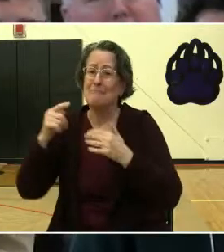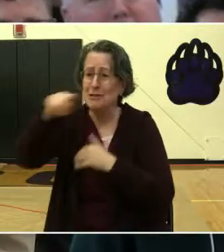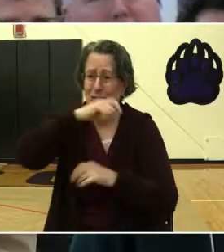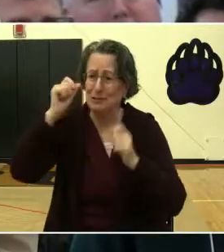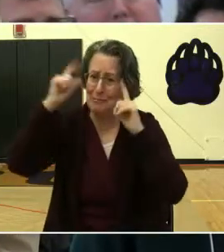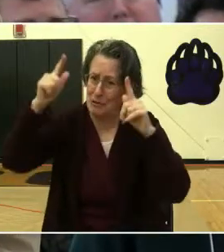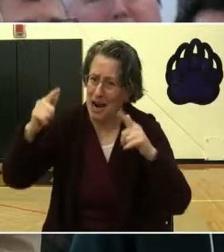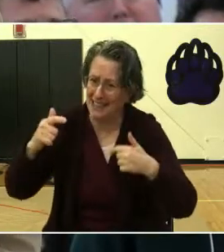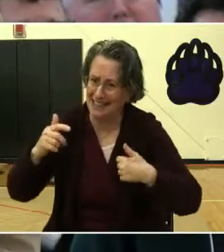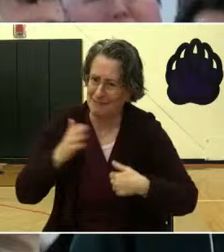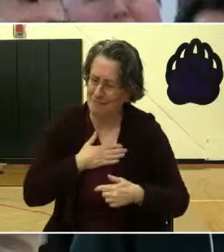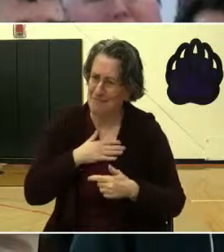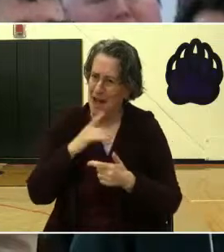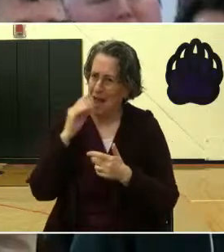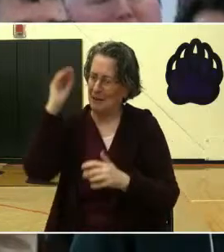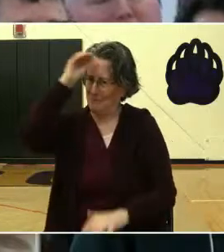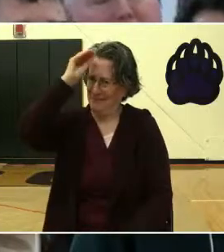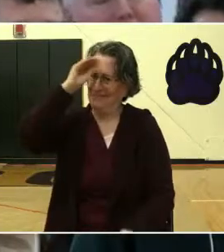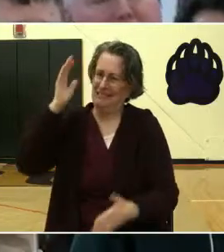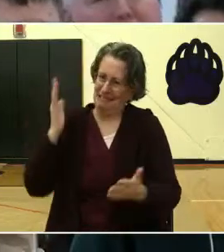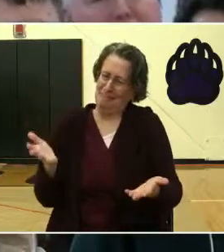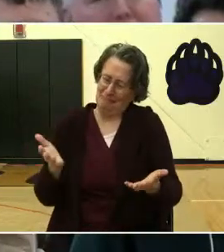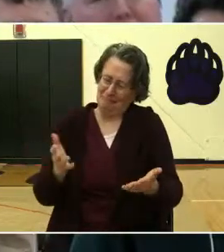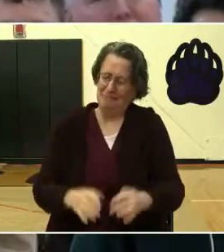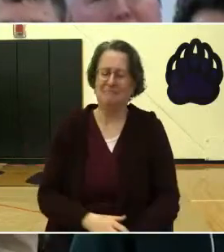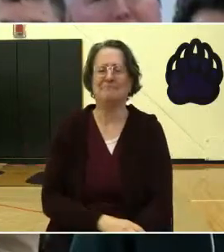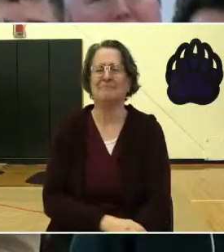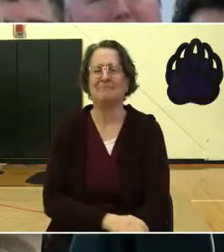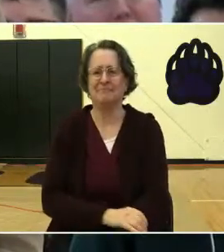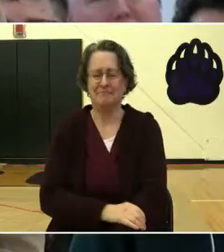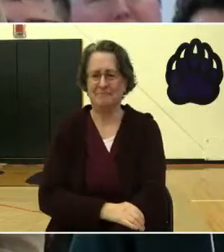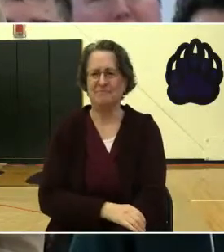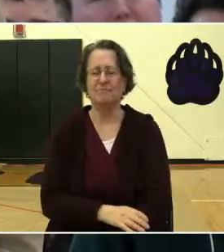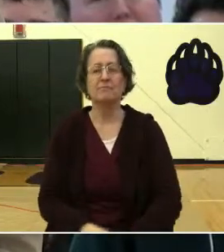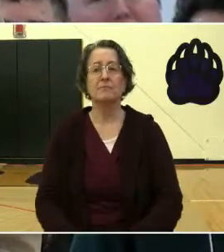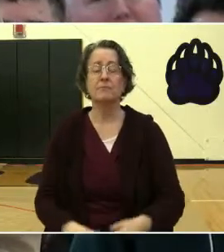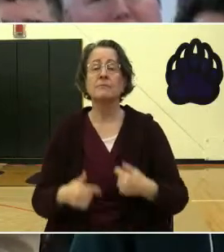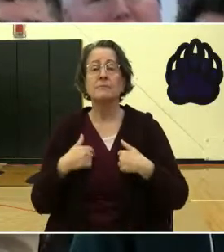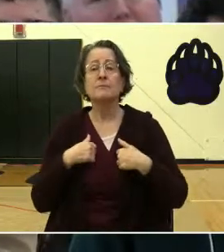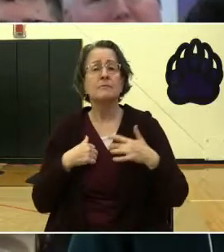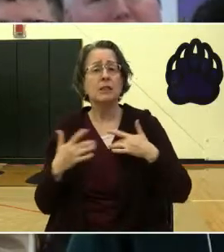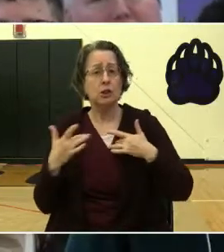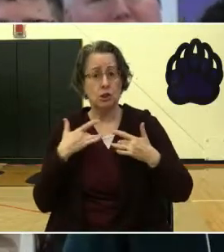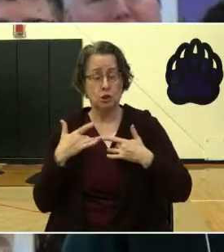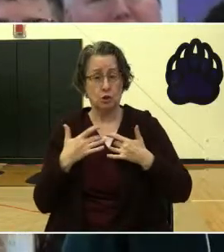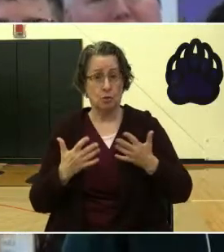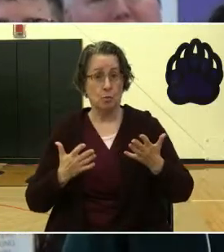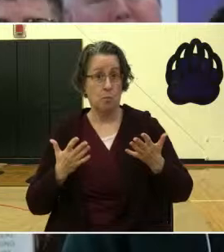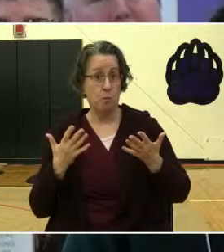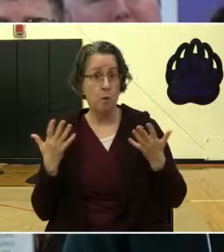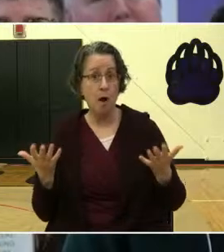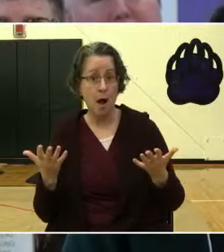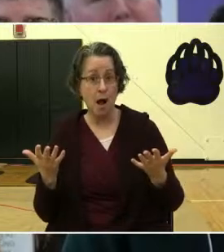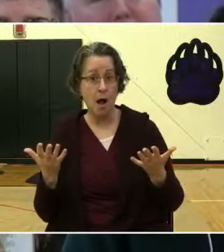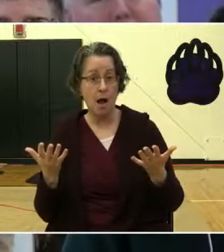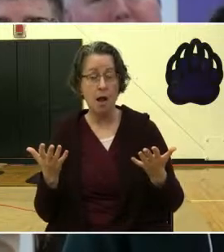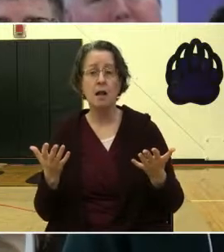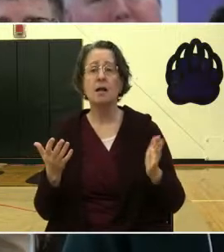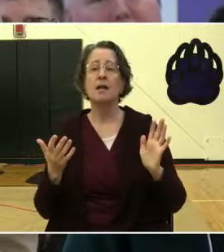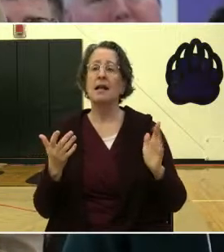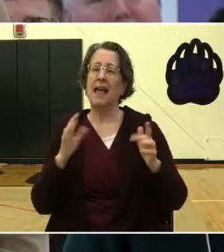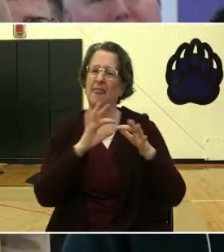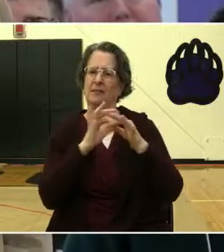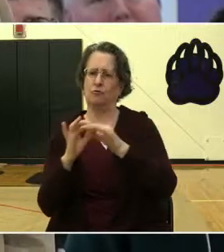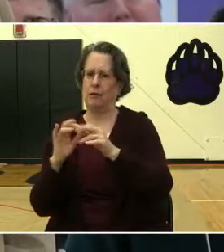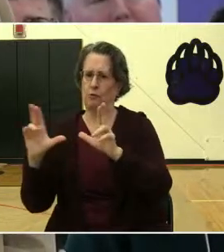concern is more that we do all that we can but this will be up to the unions which I